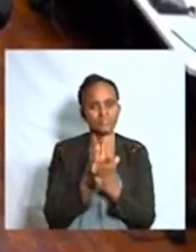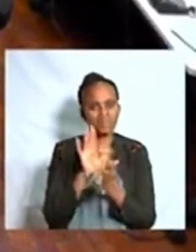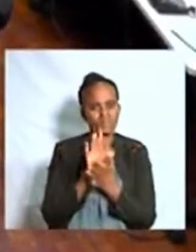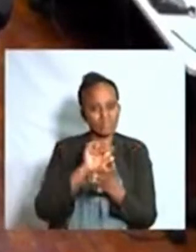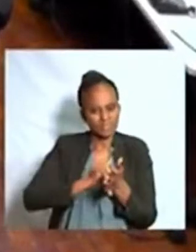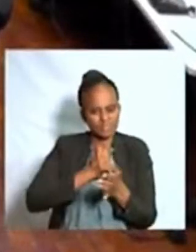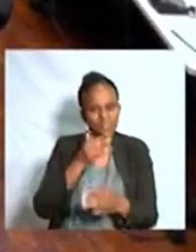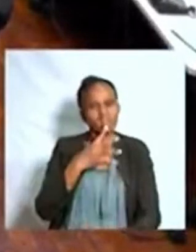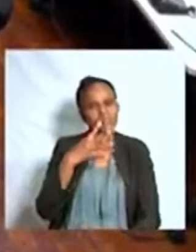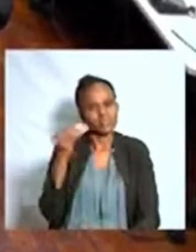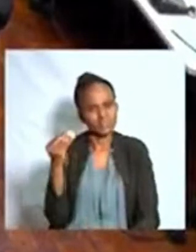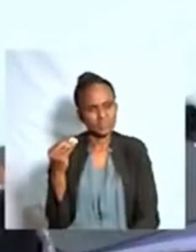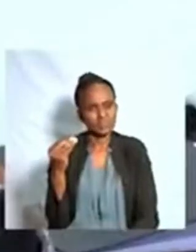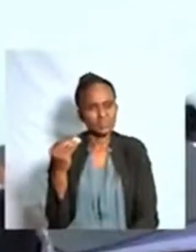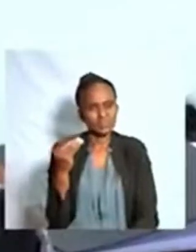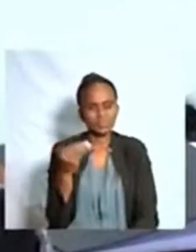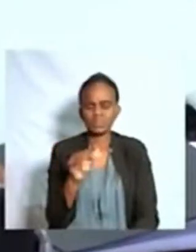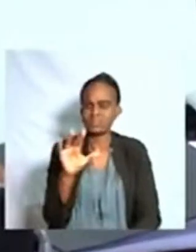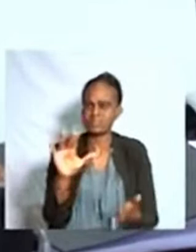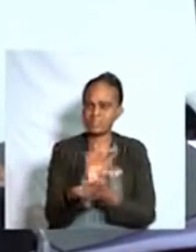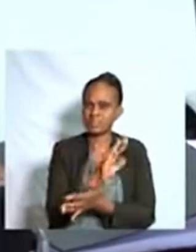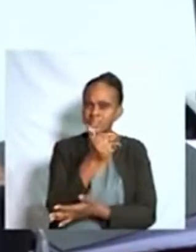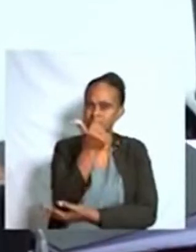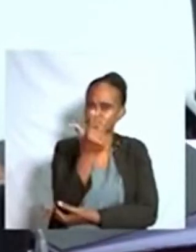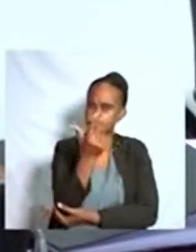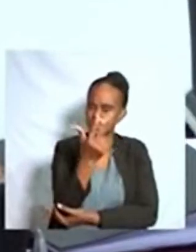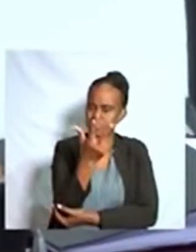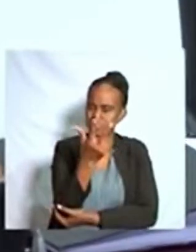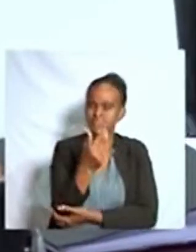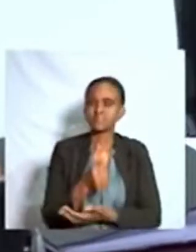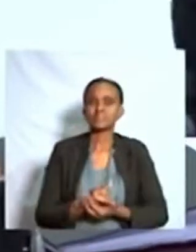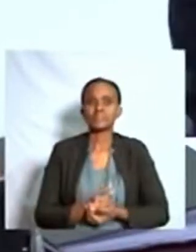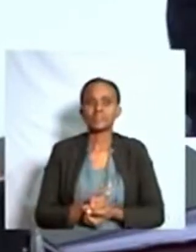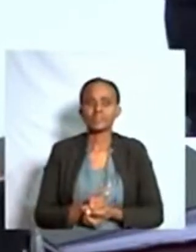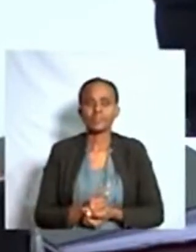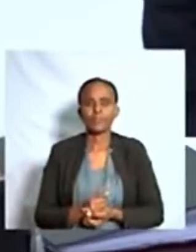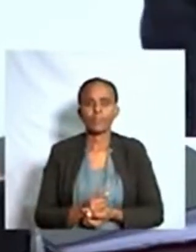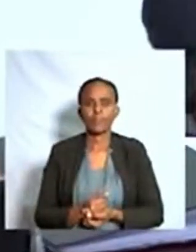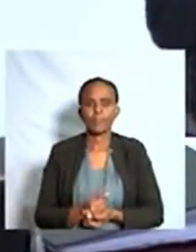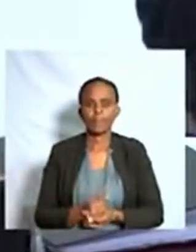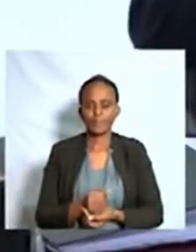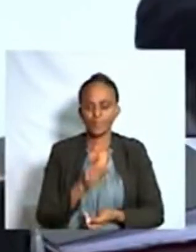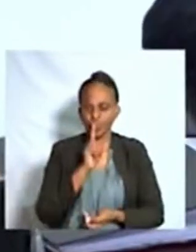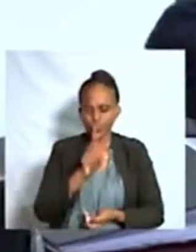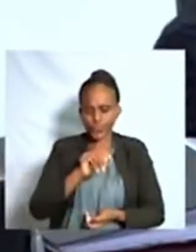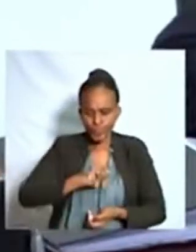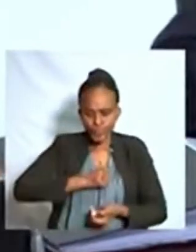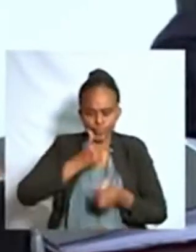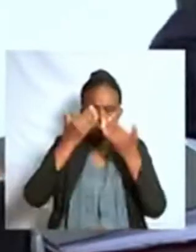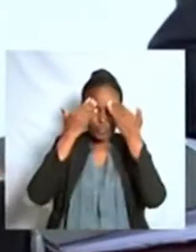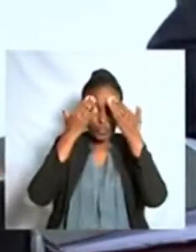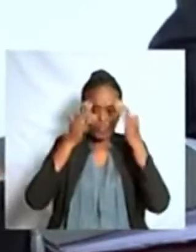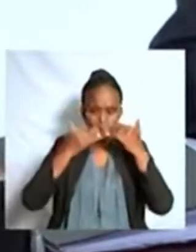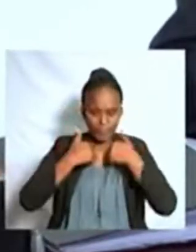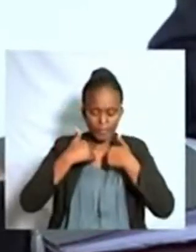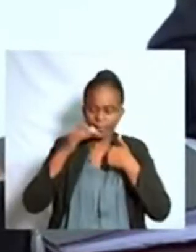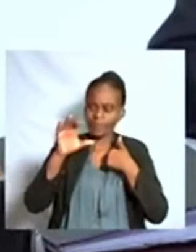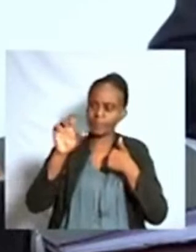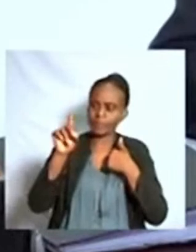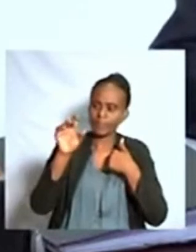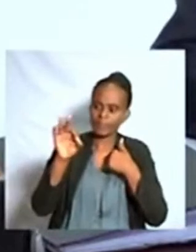on page 13, you realize the CDF,